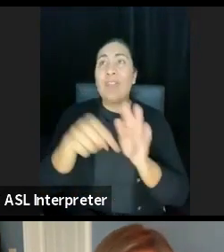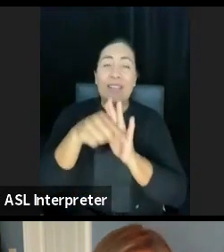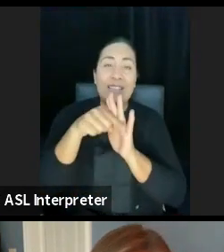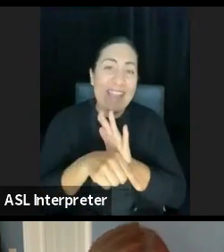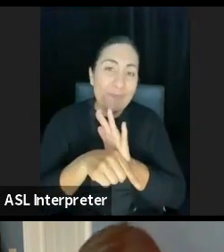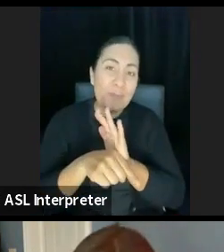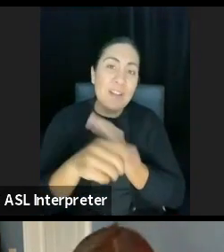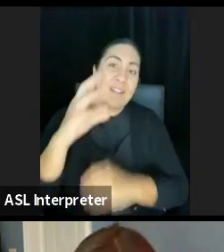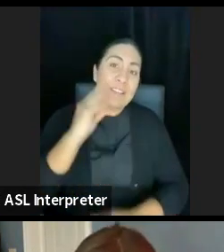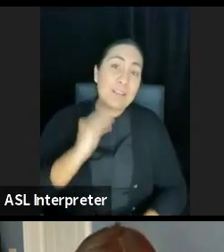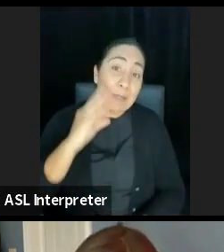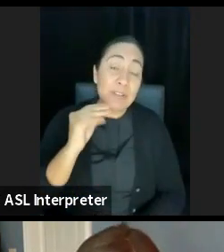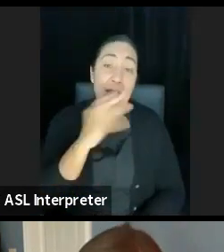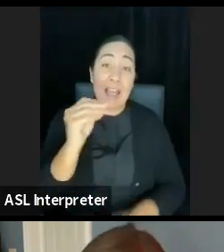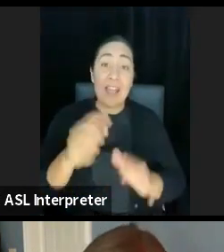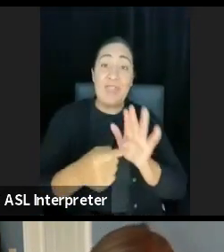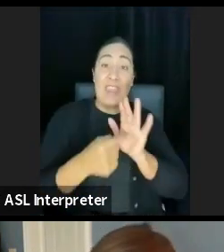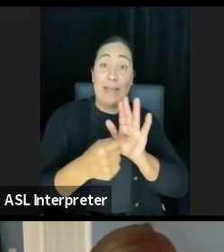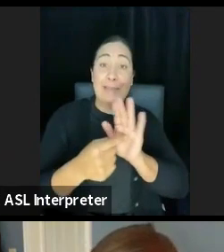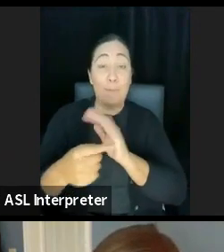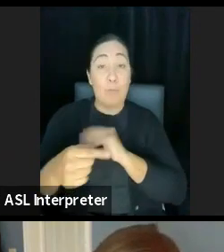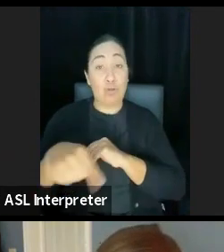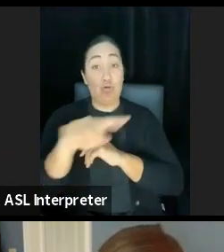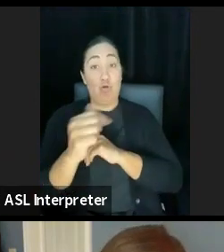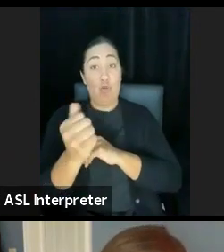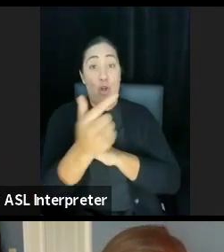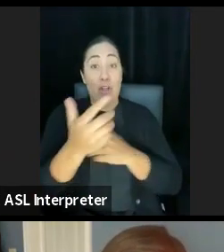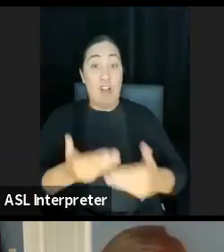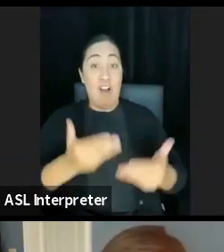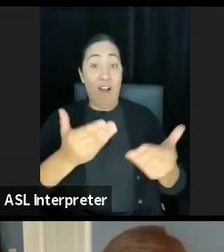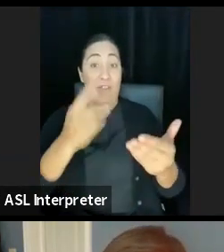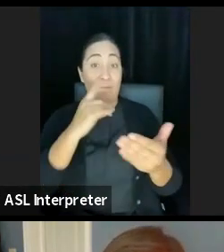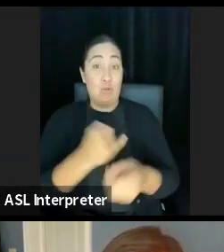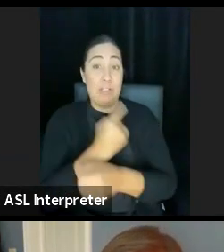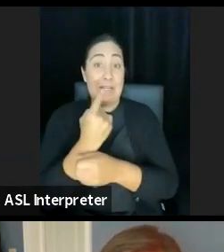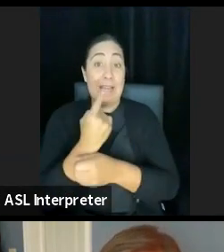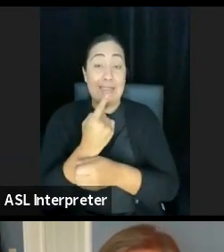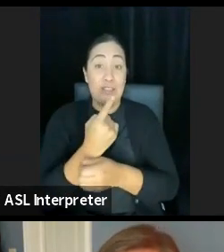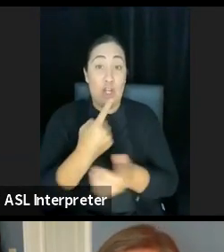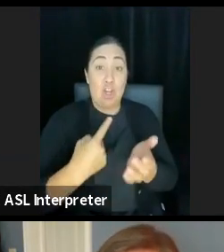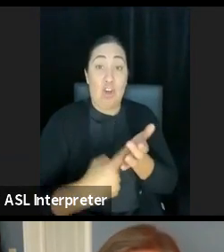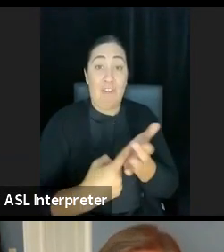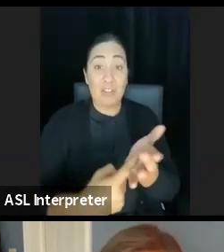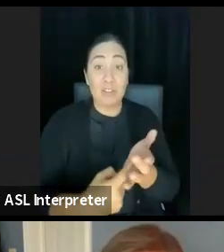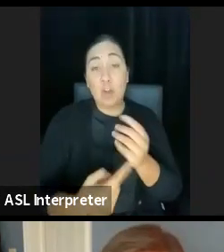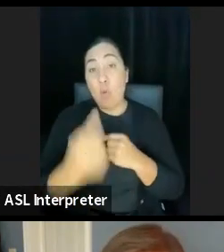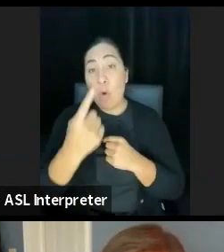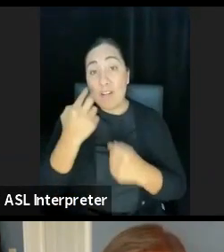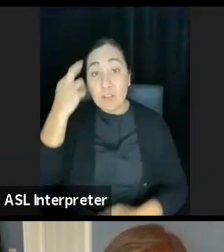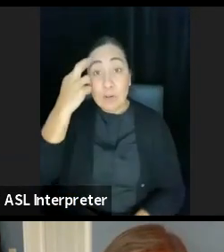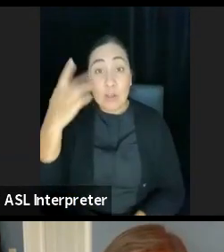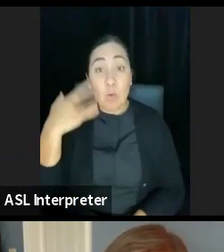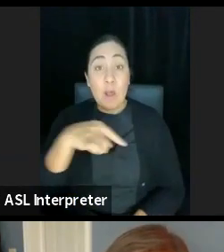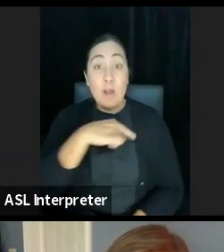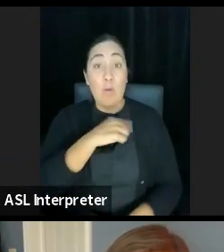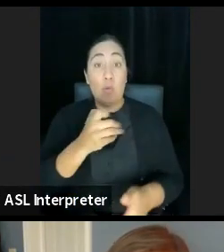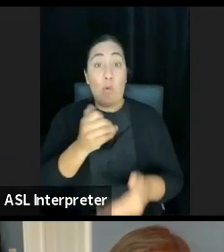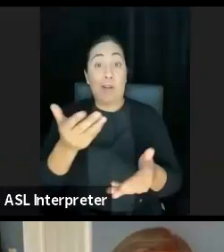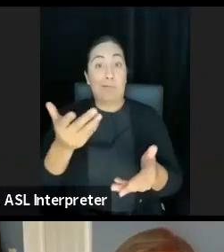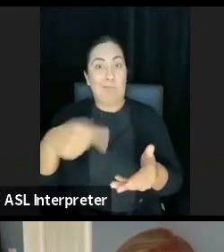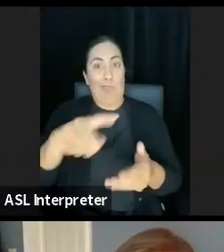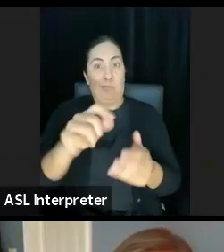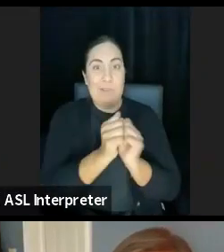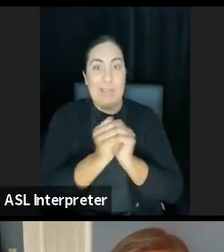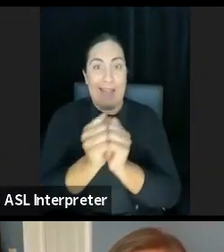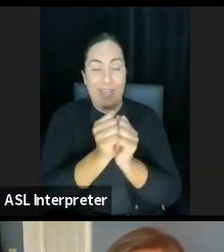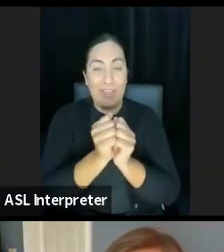the examples that you all are offering into this conversation is, you know, one of the reasons why we wanted to bring you together. And so,